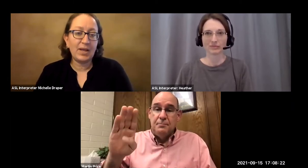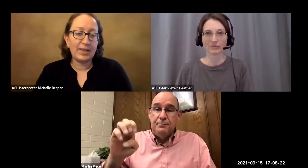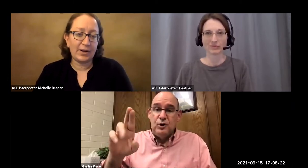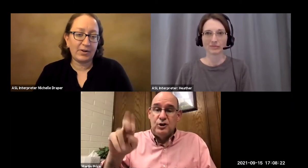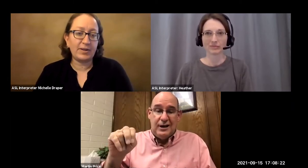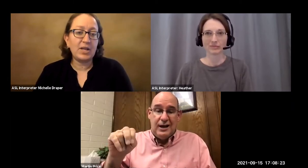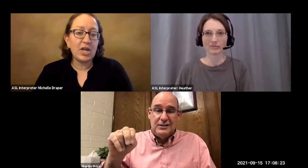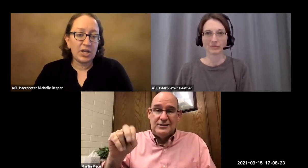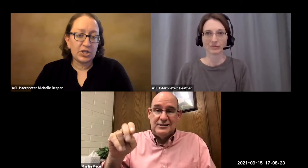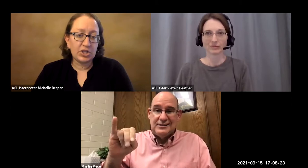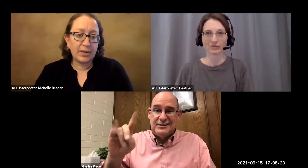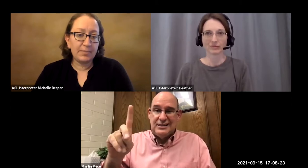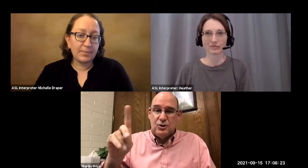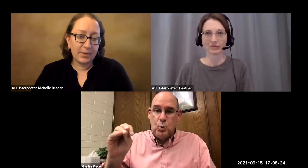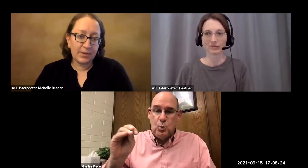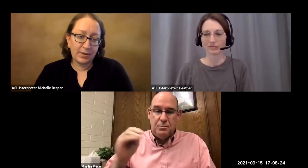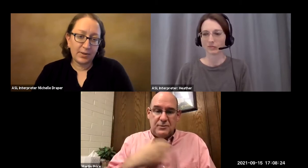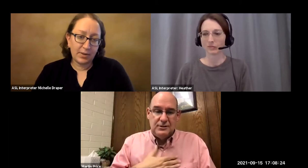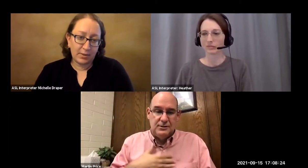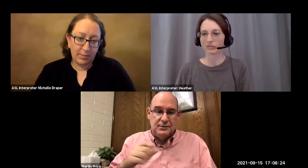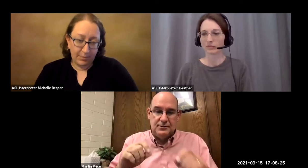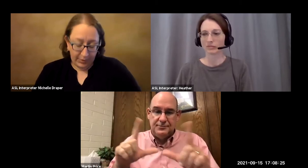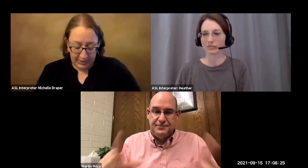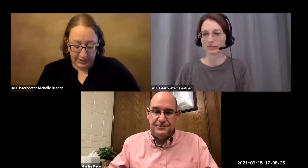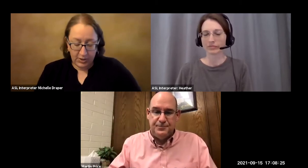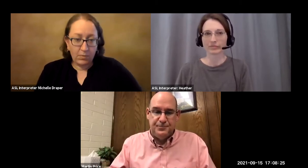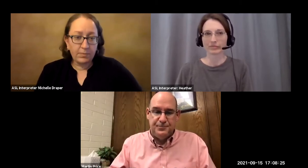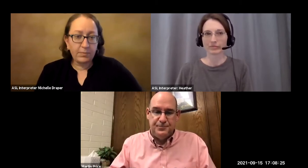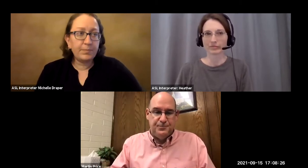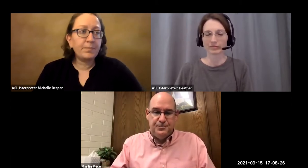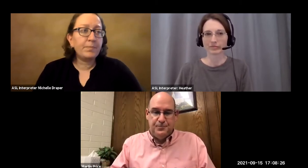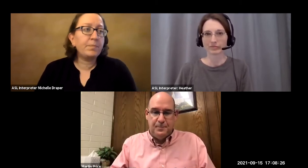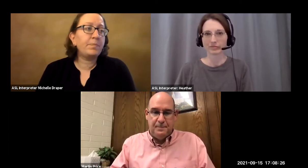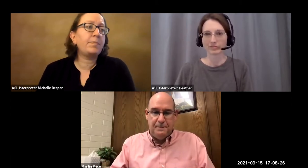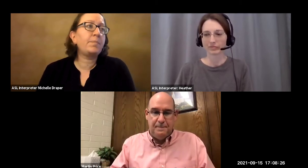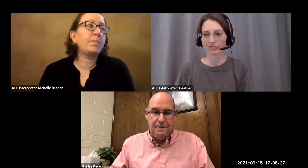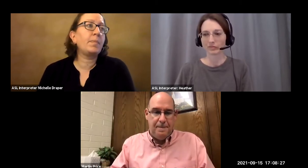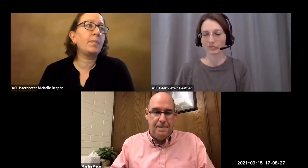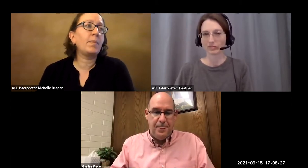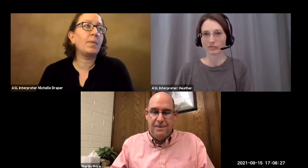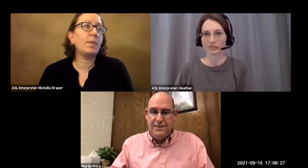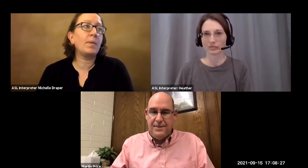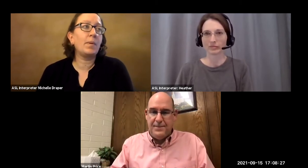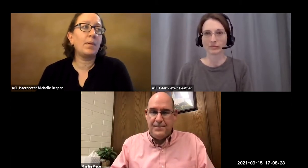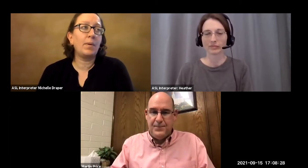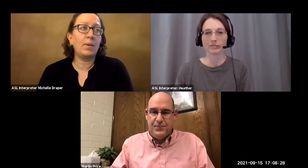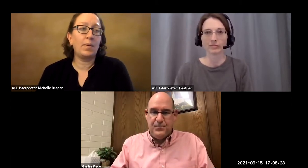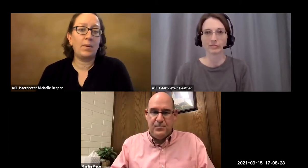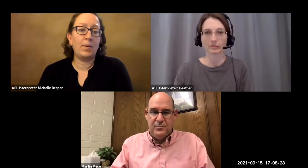you. Later on. Jim Bernardino,